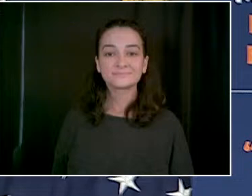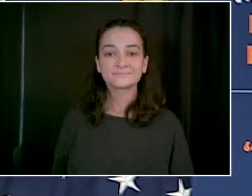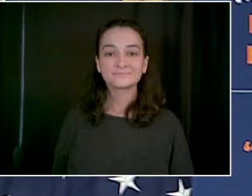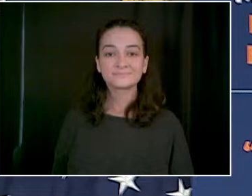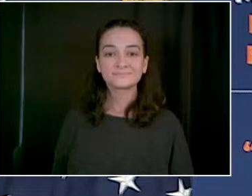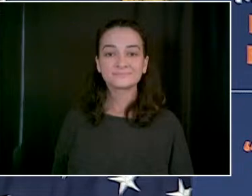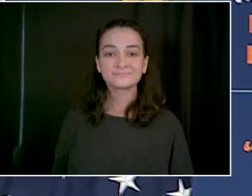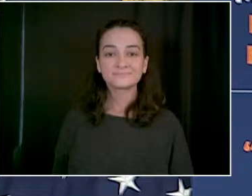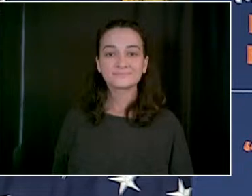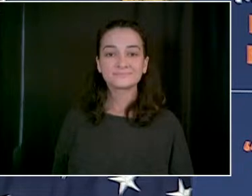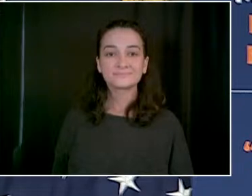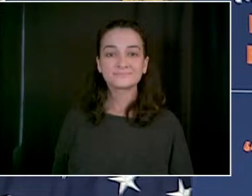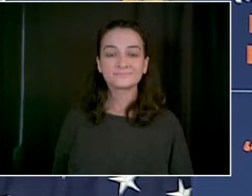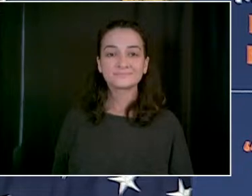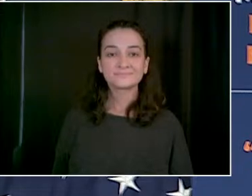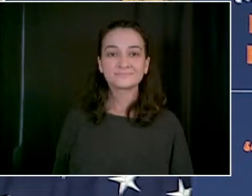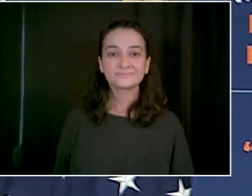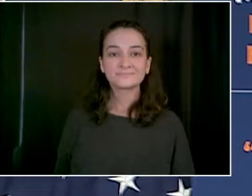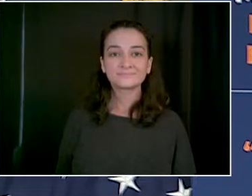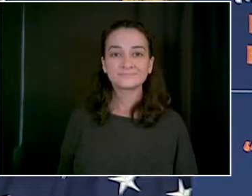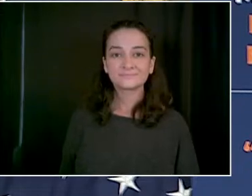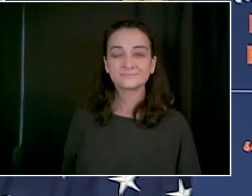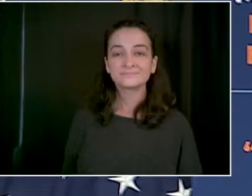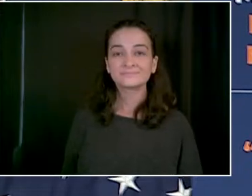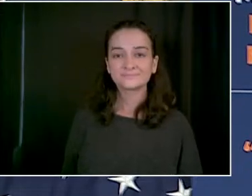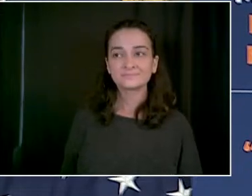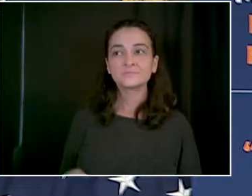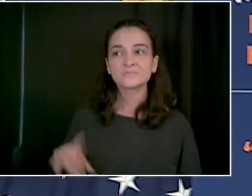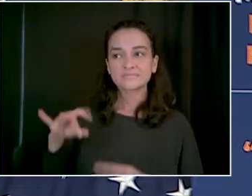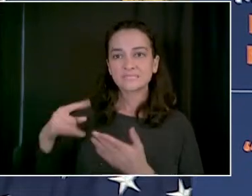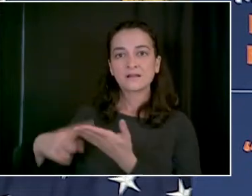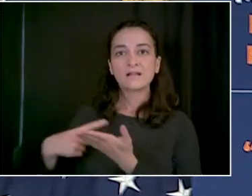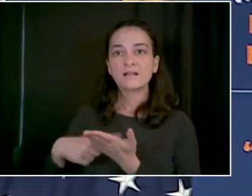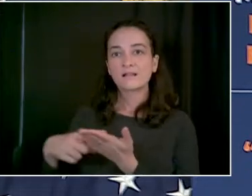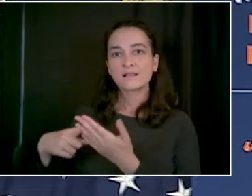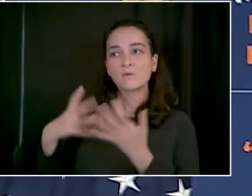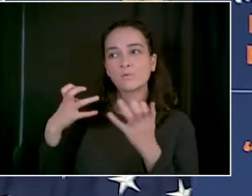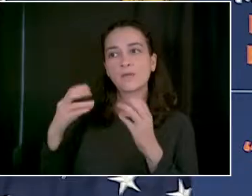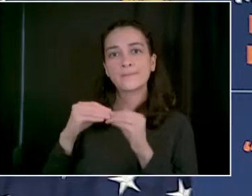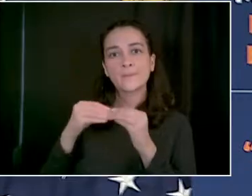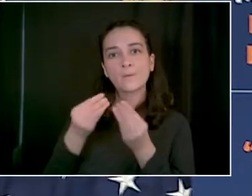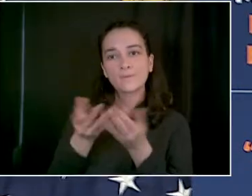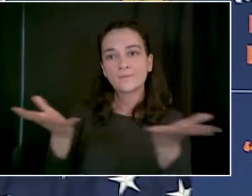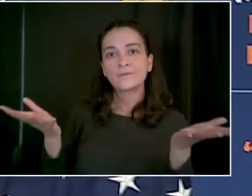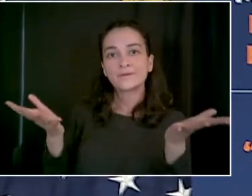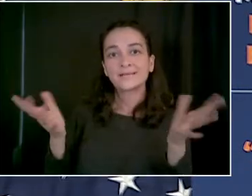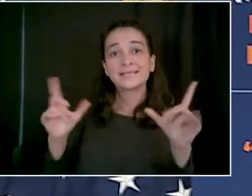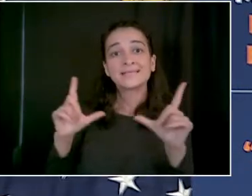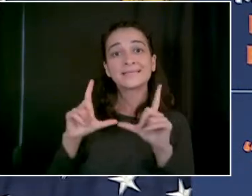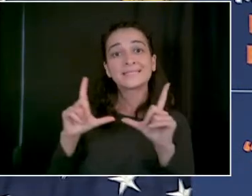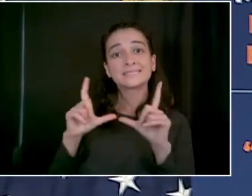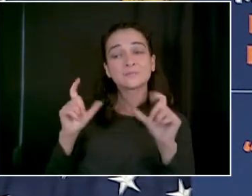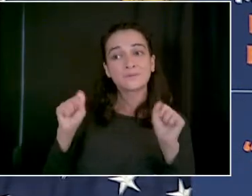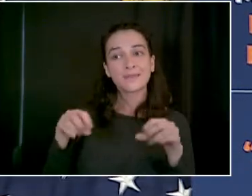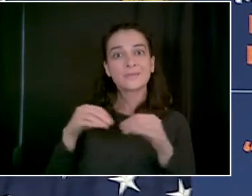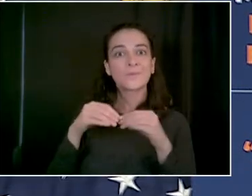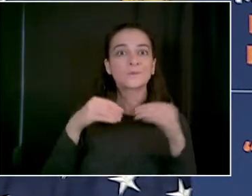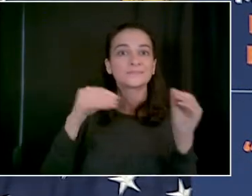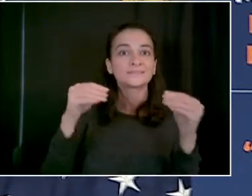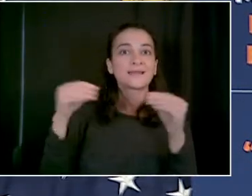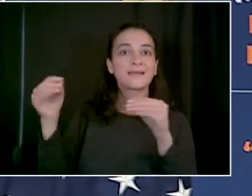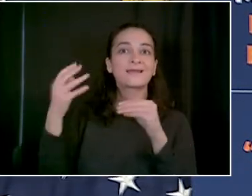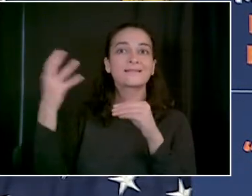folks, when we deal with vendors license, it's coming from the community. People don't want to see